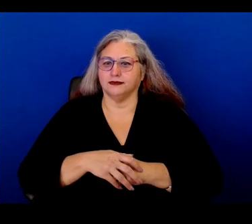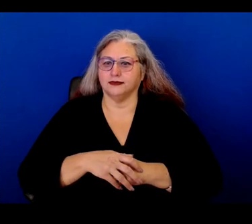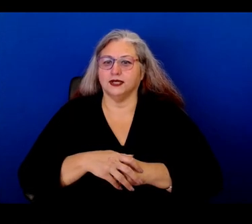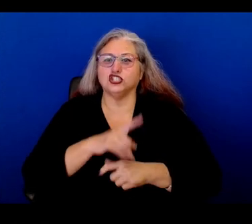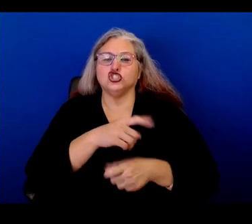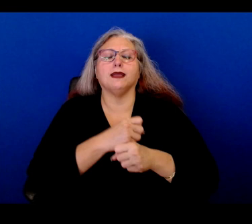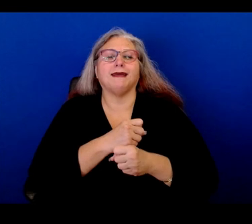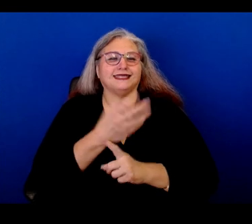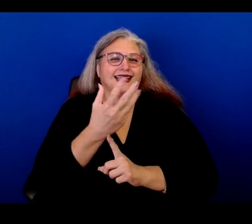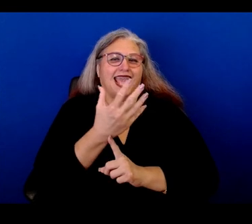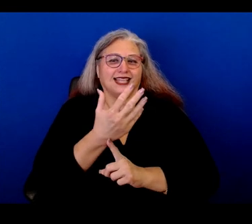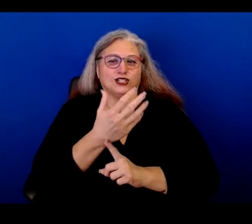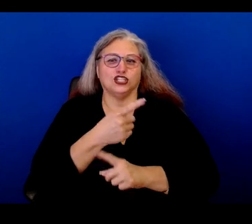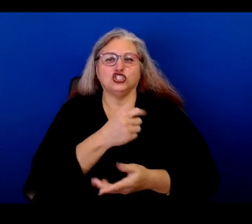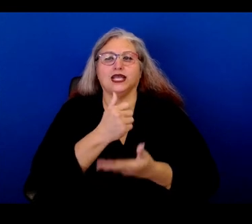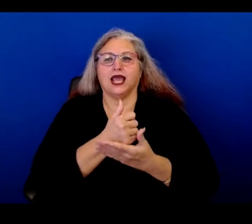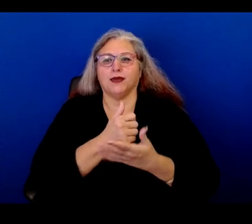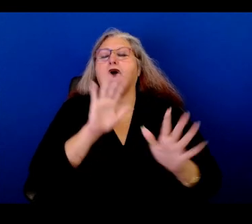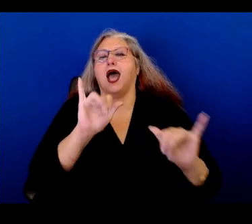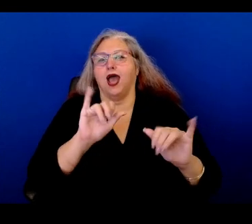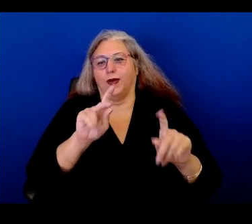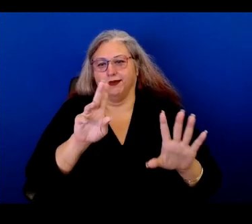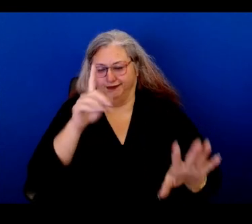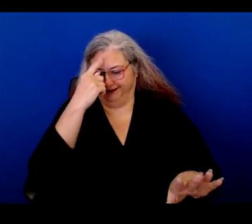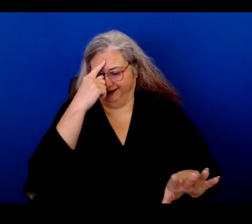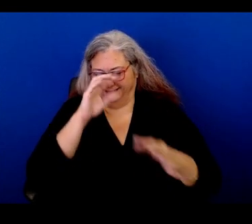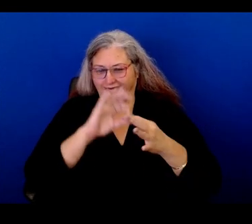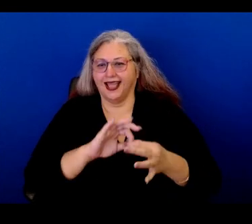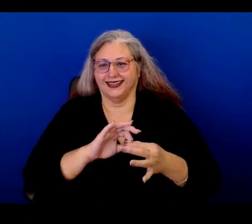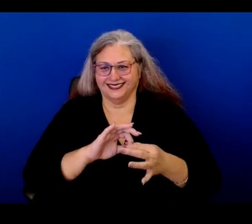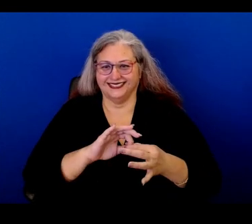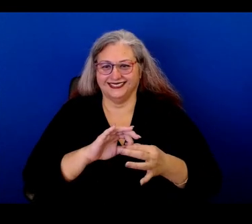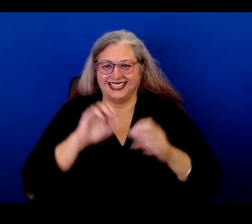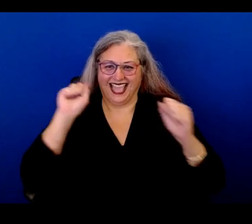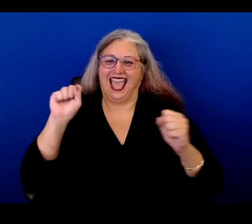She makes candles. She helps people. Okay, I got it.